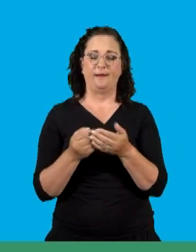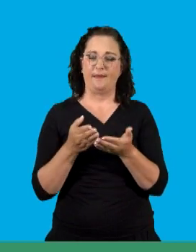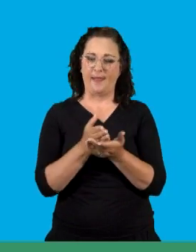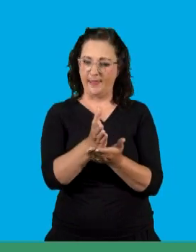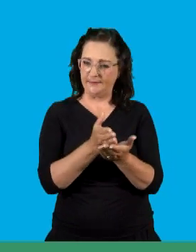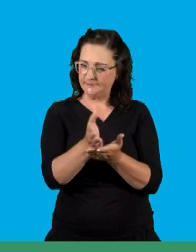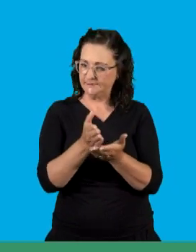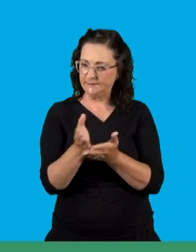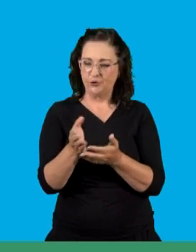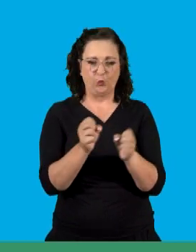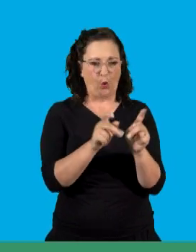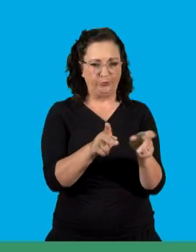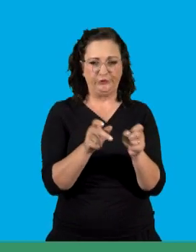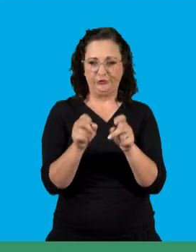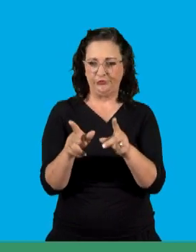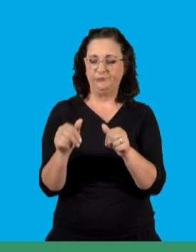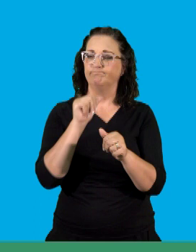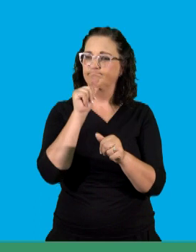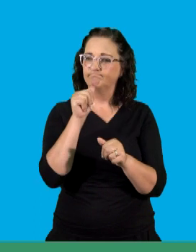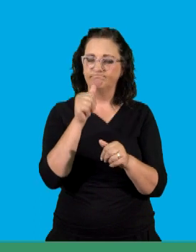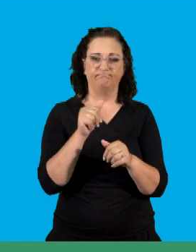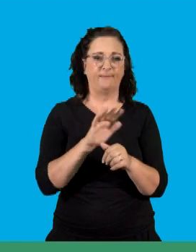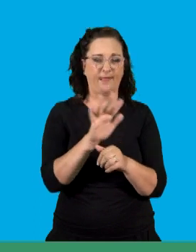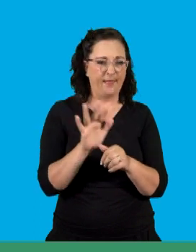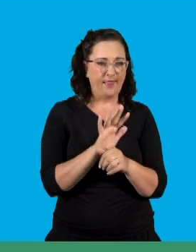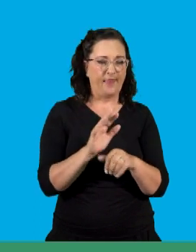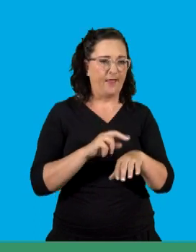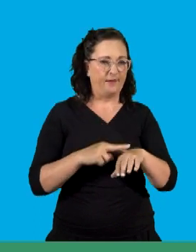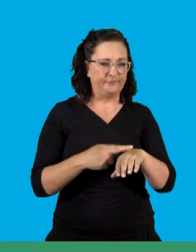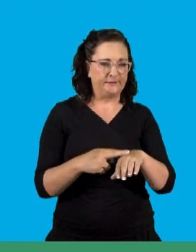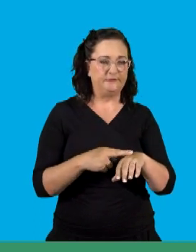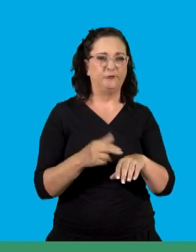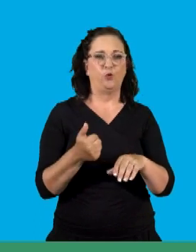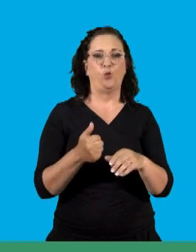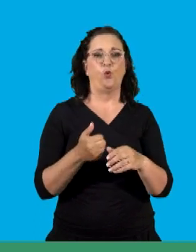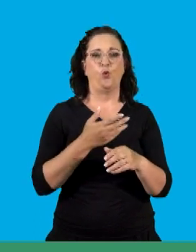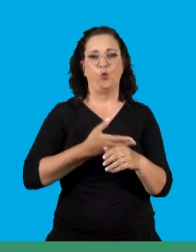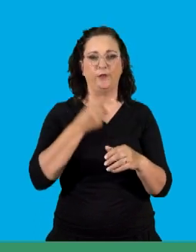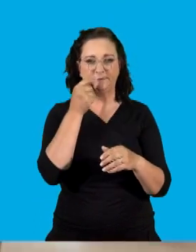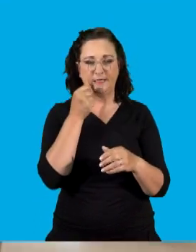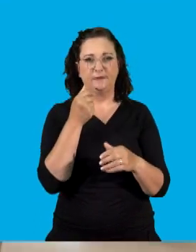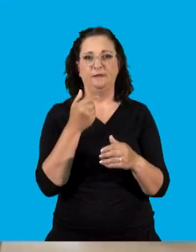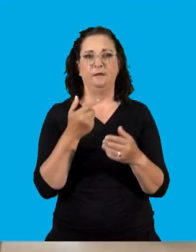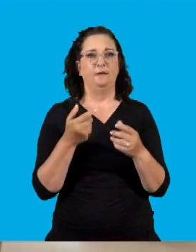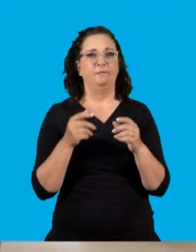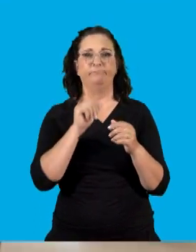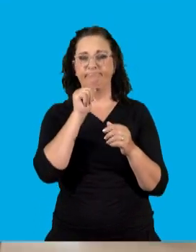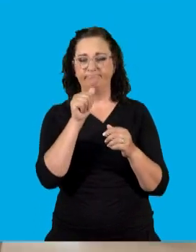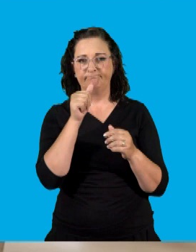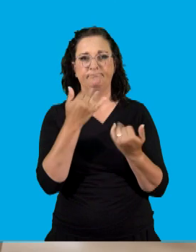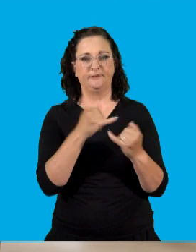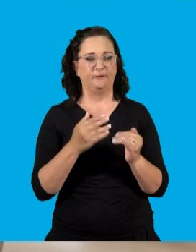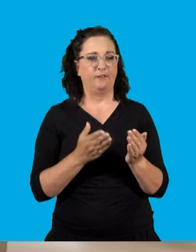same opportunities despite their color, creed, or gender. Now, let us look at the